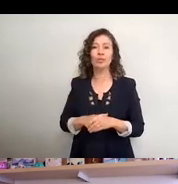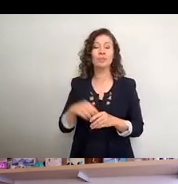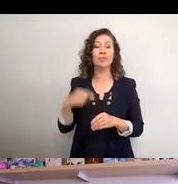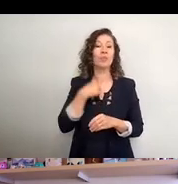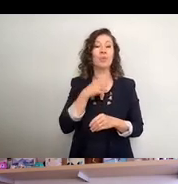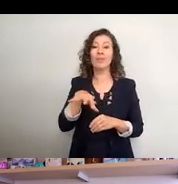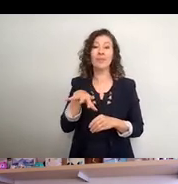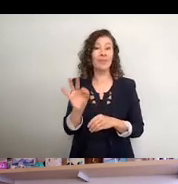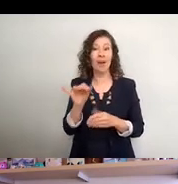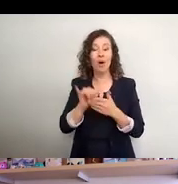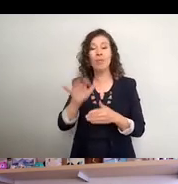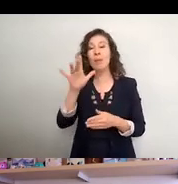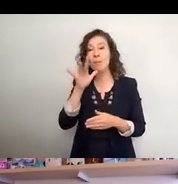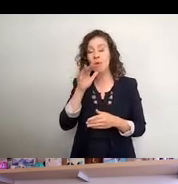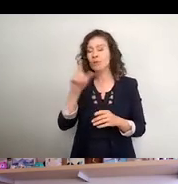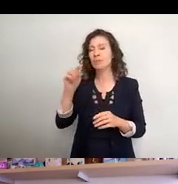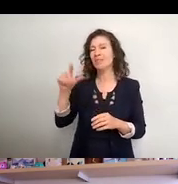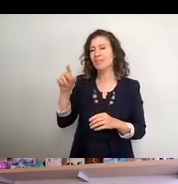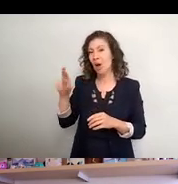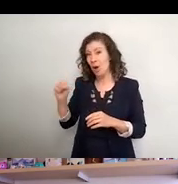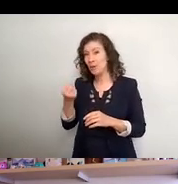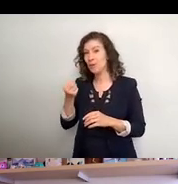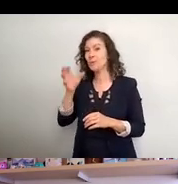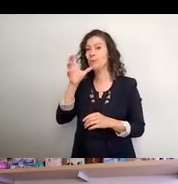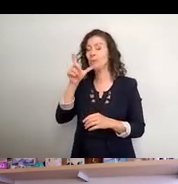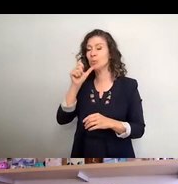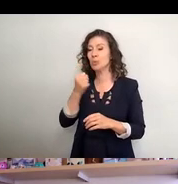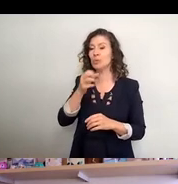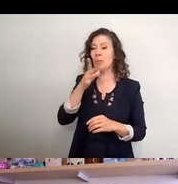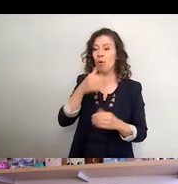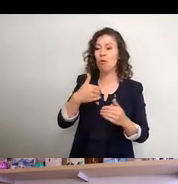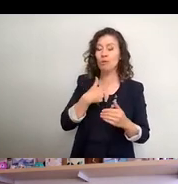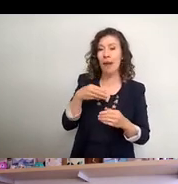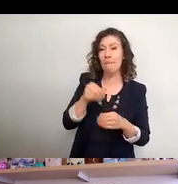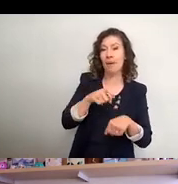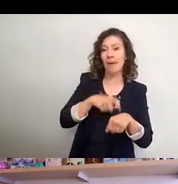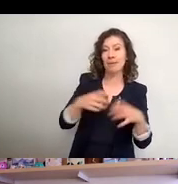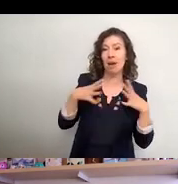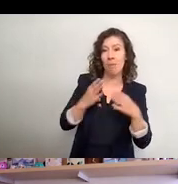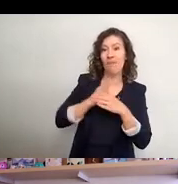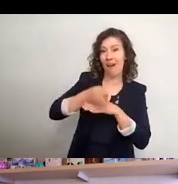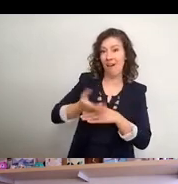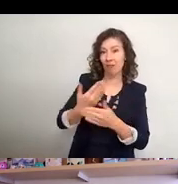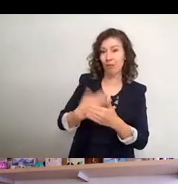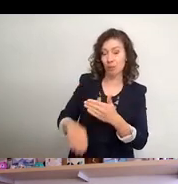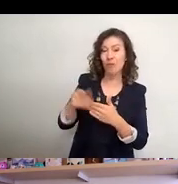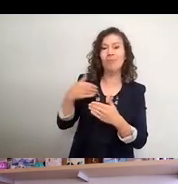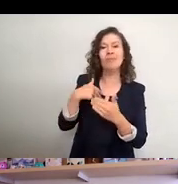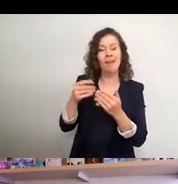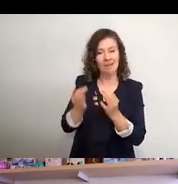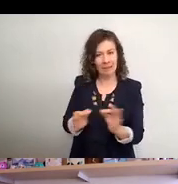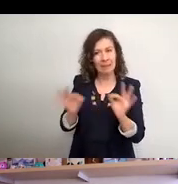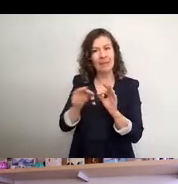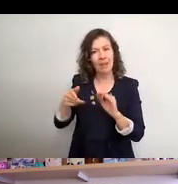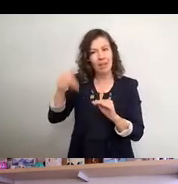that toddlers whose mothers had paid time off after giving birth had significantly higher language scores